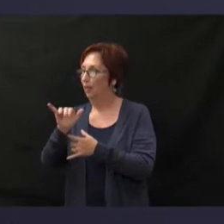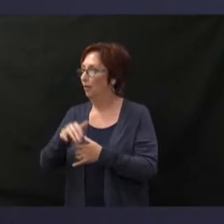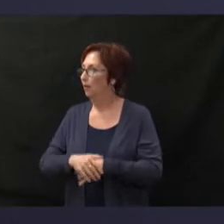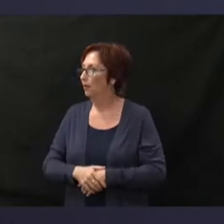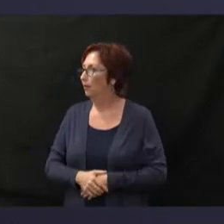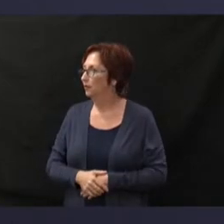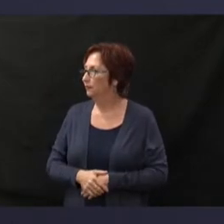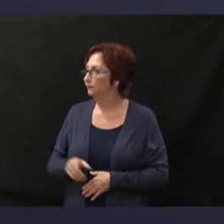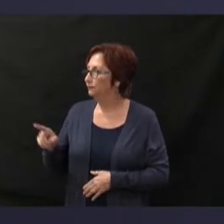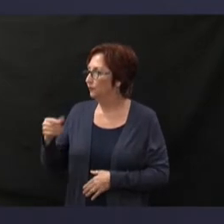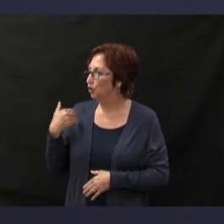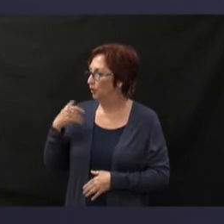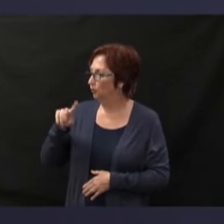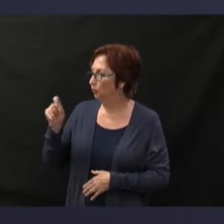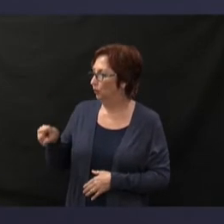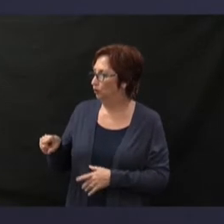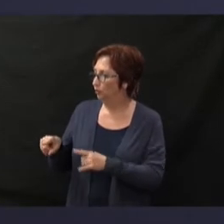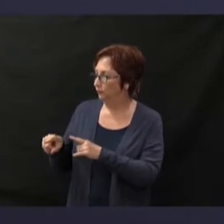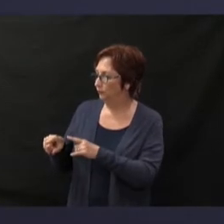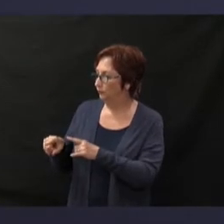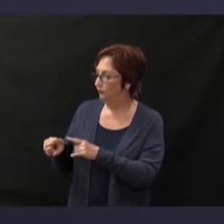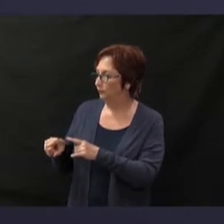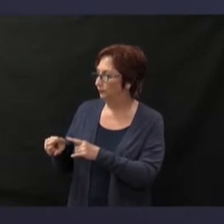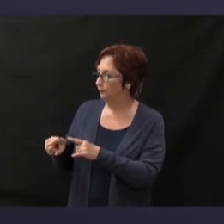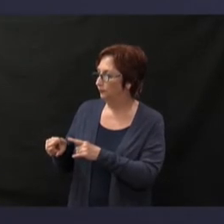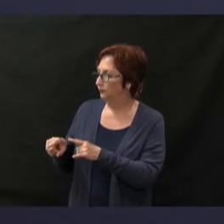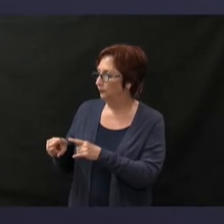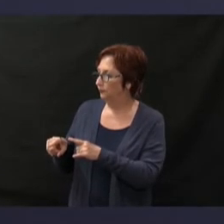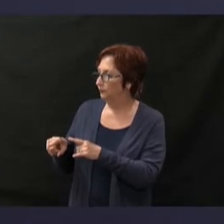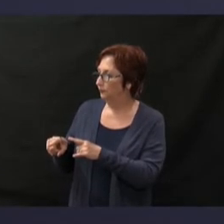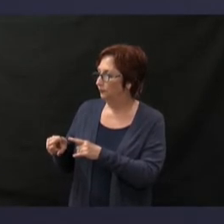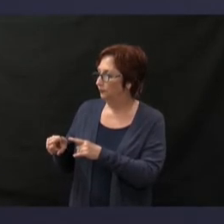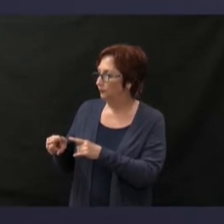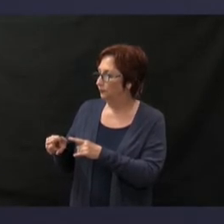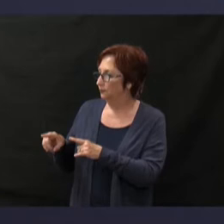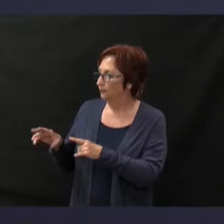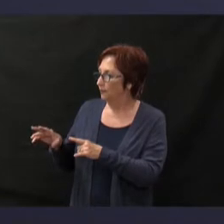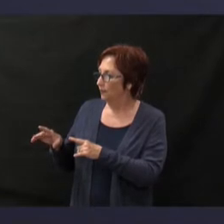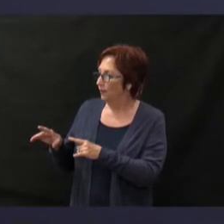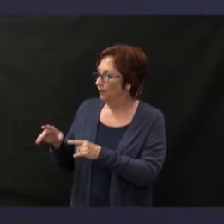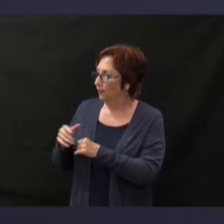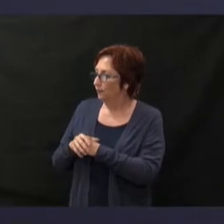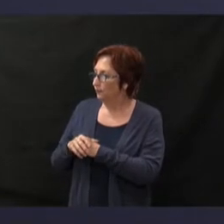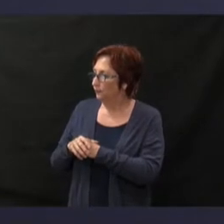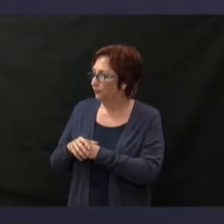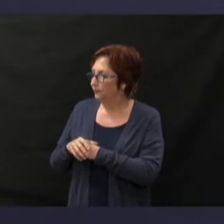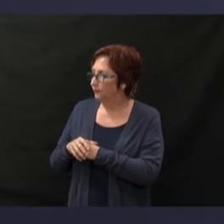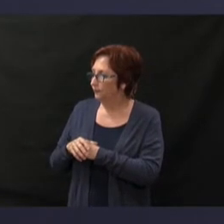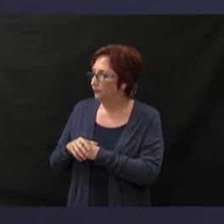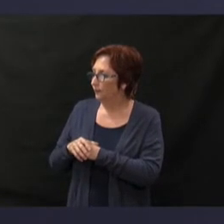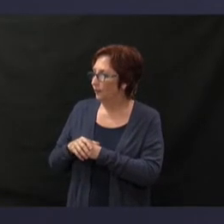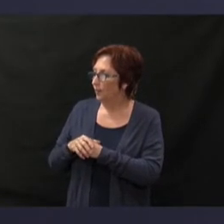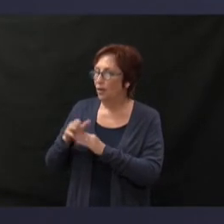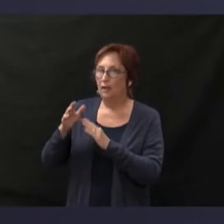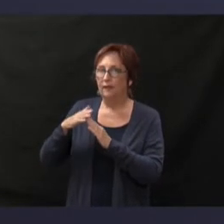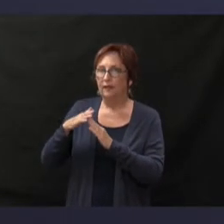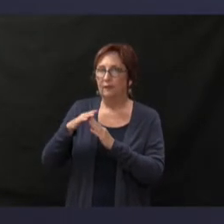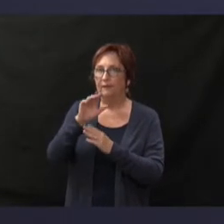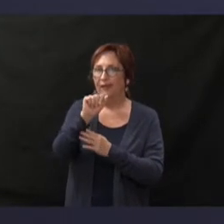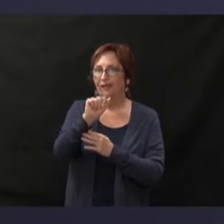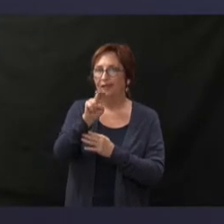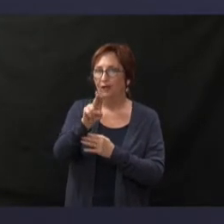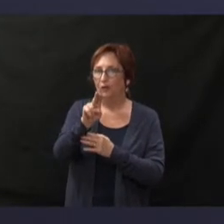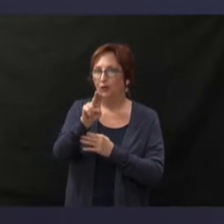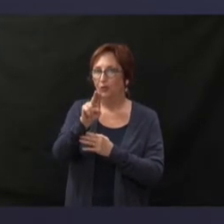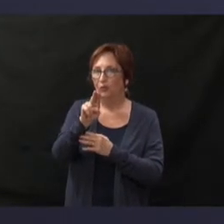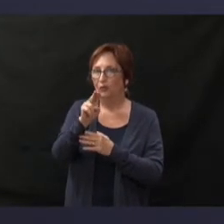Can I ask a question? And I may have just lost this knowledge. Uh-huh. At the top of the aw card,